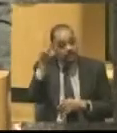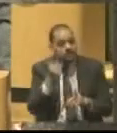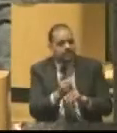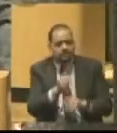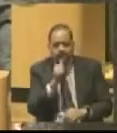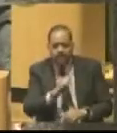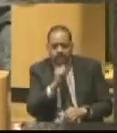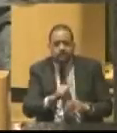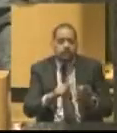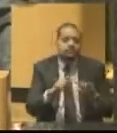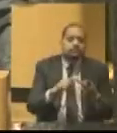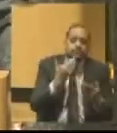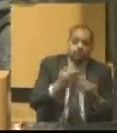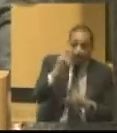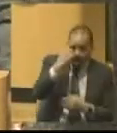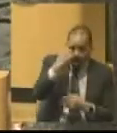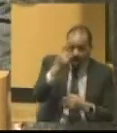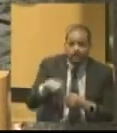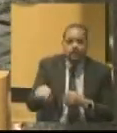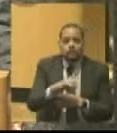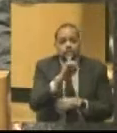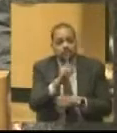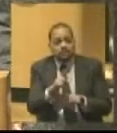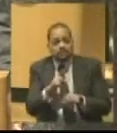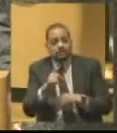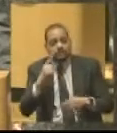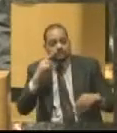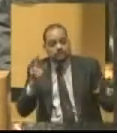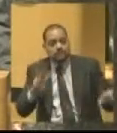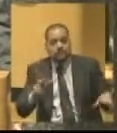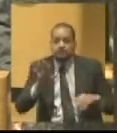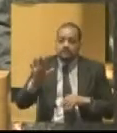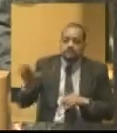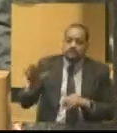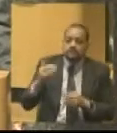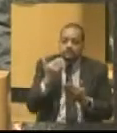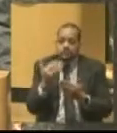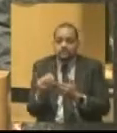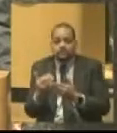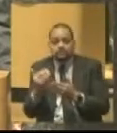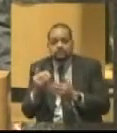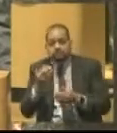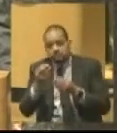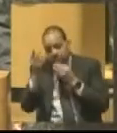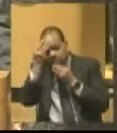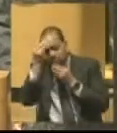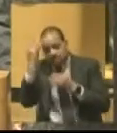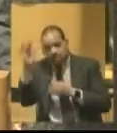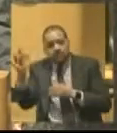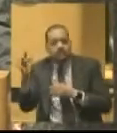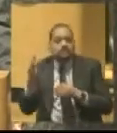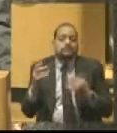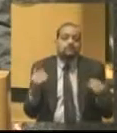modest that we can only marvel at the, quote, capacity and virtue which divine providence has made an instrument of benefit so